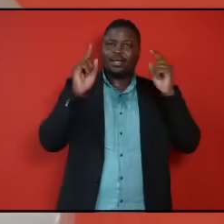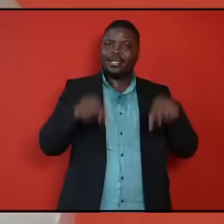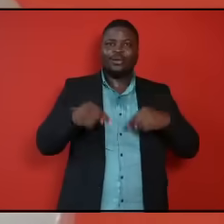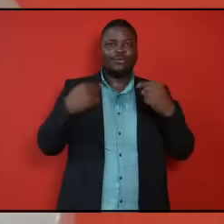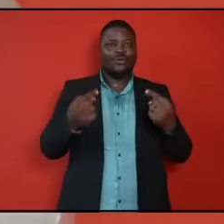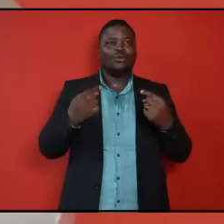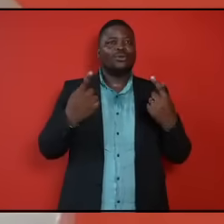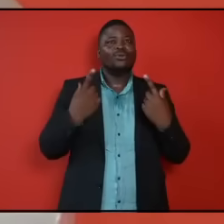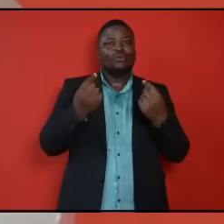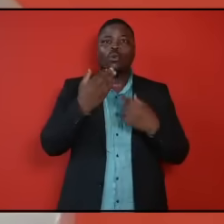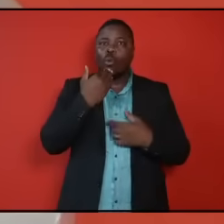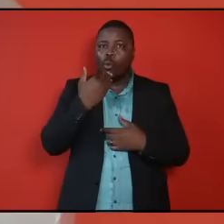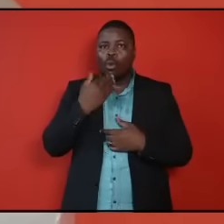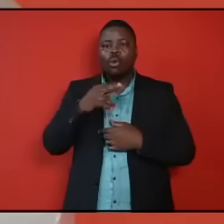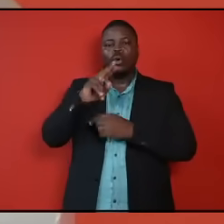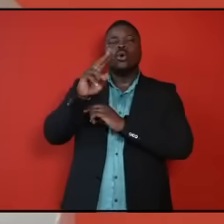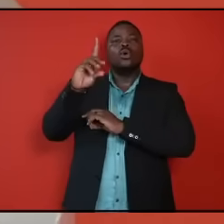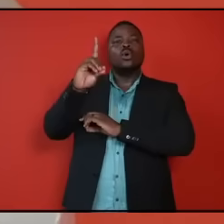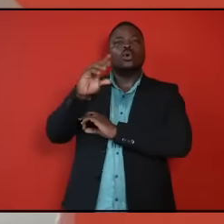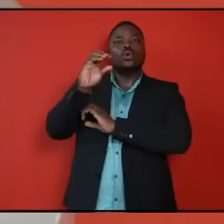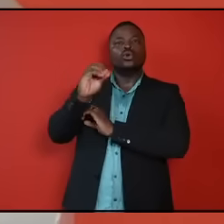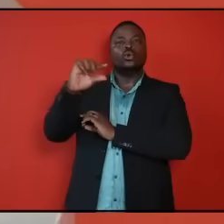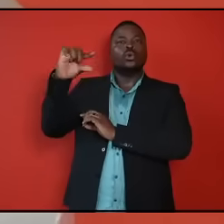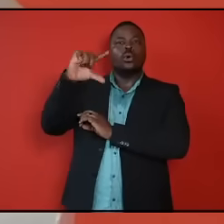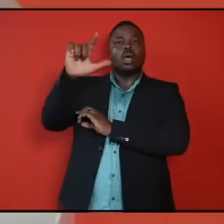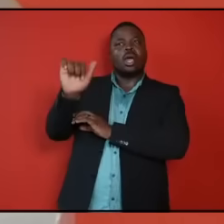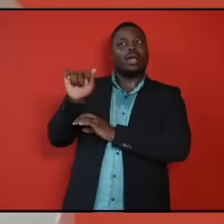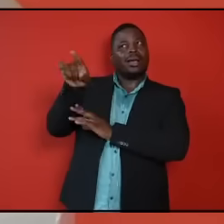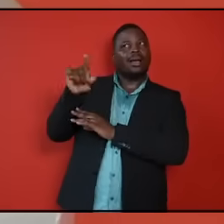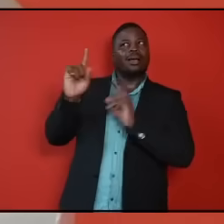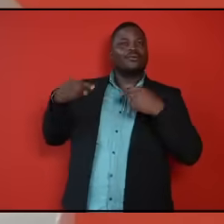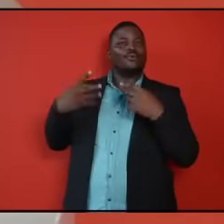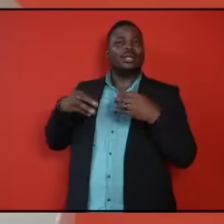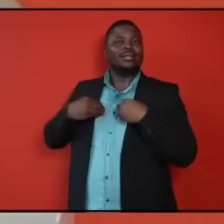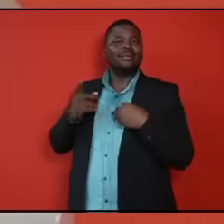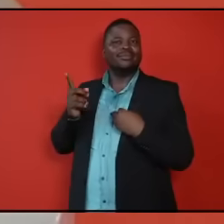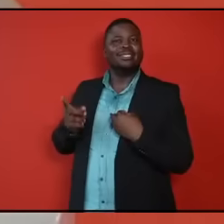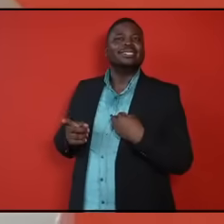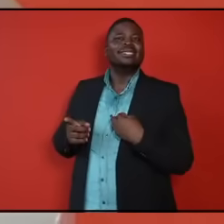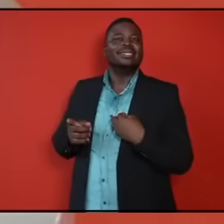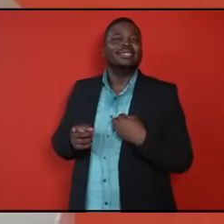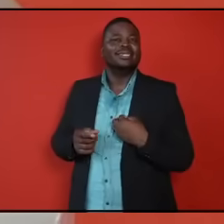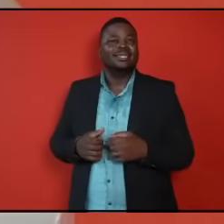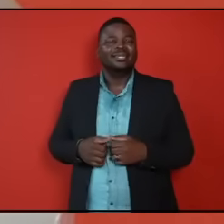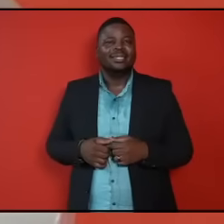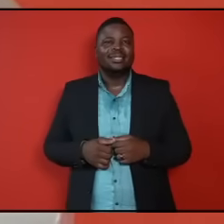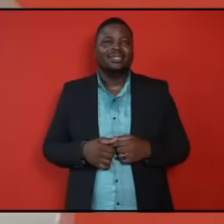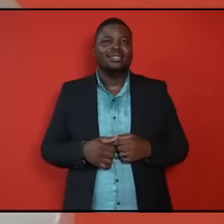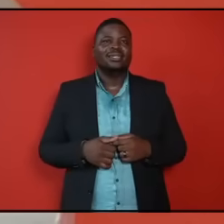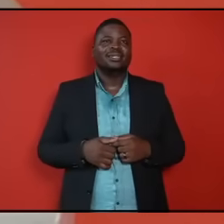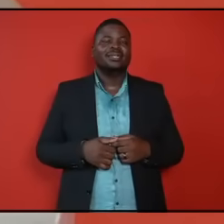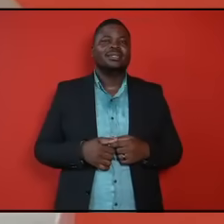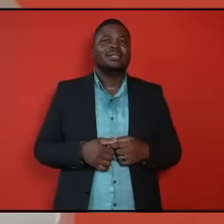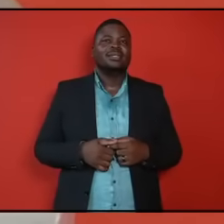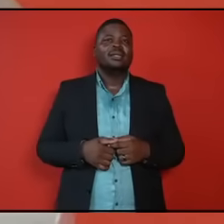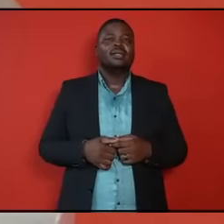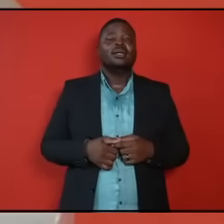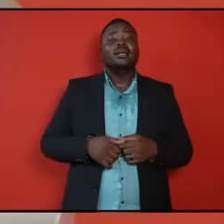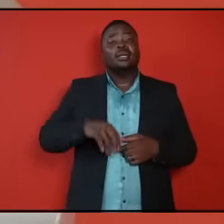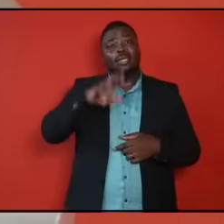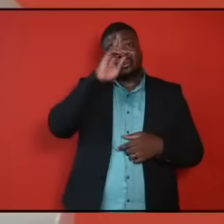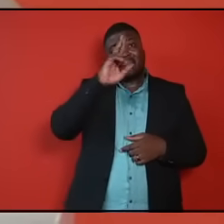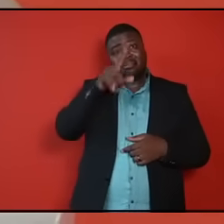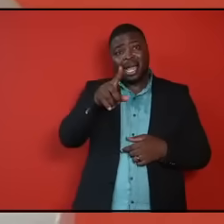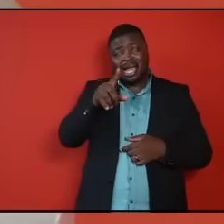that risk. But because the provincial structure does not have a hold on him, they can't control